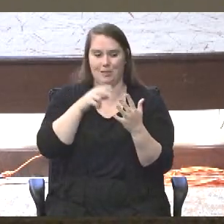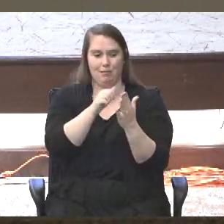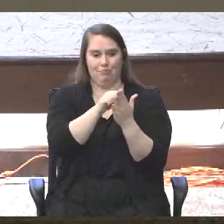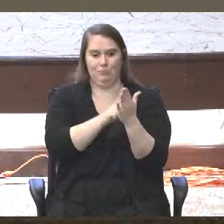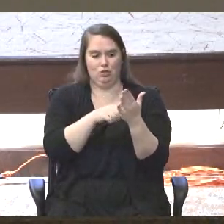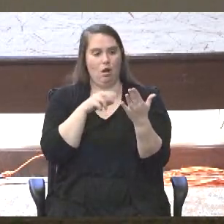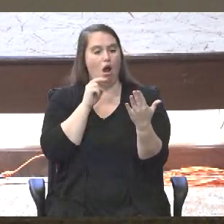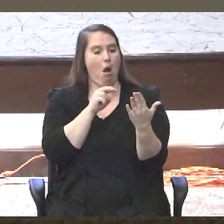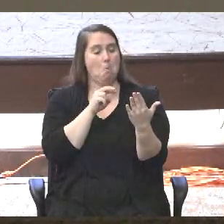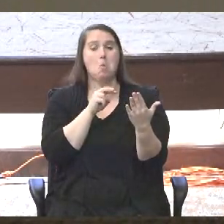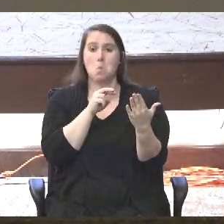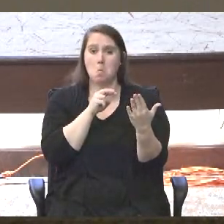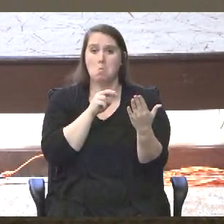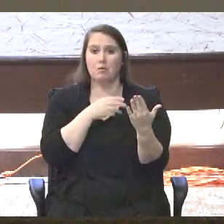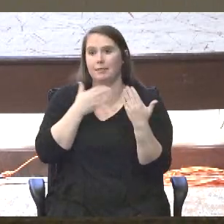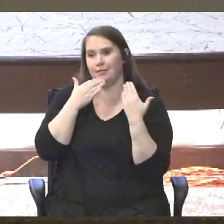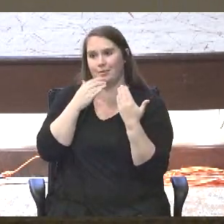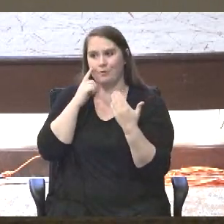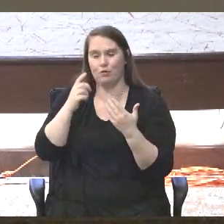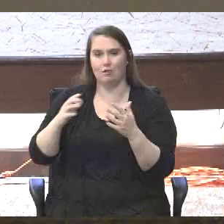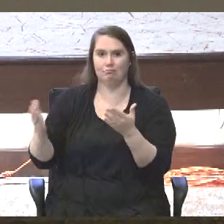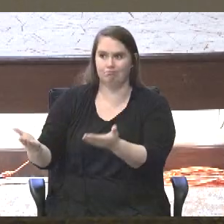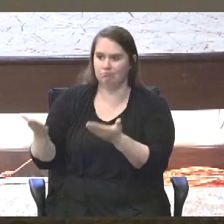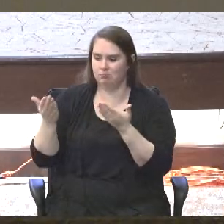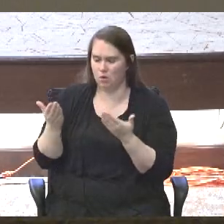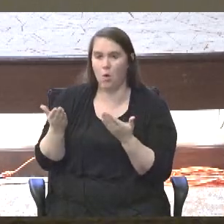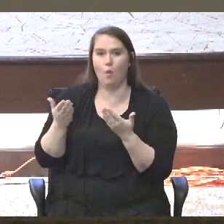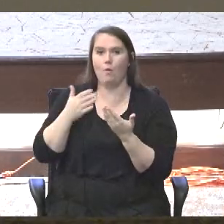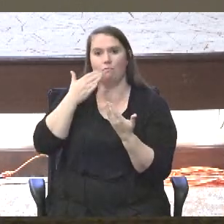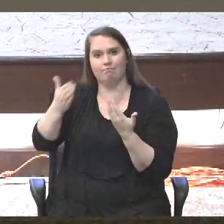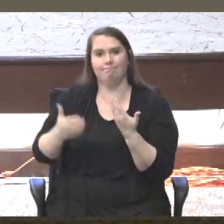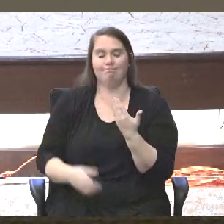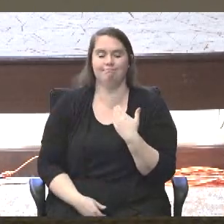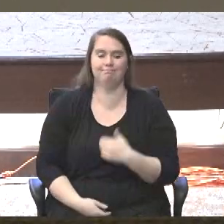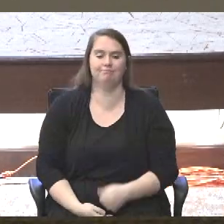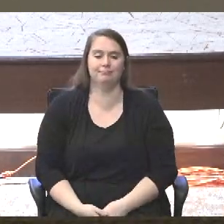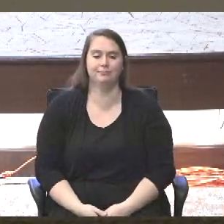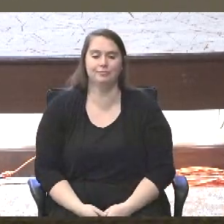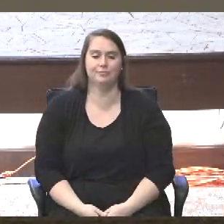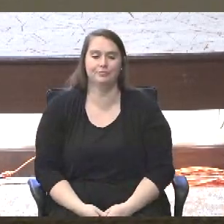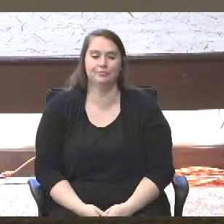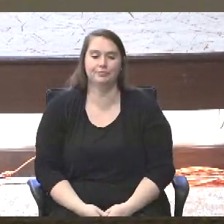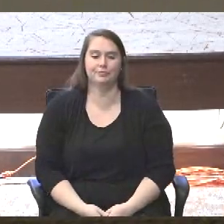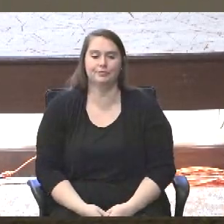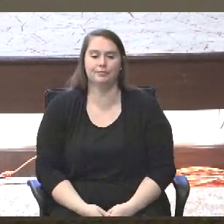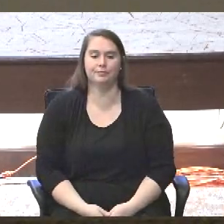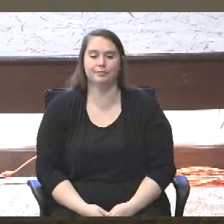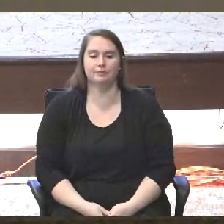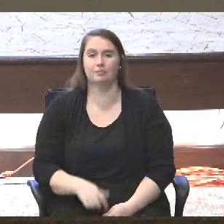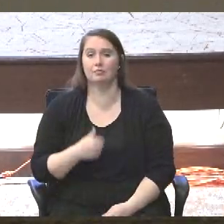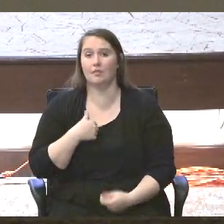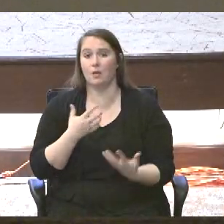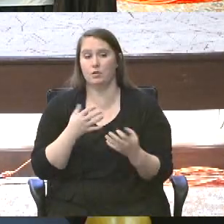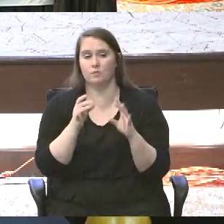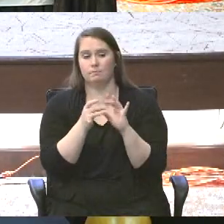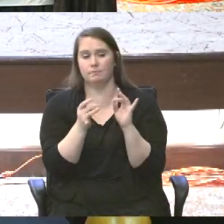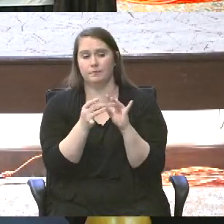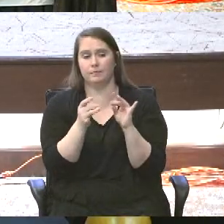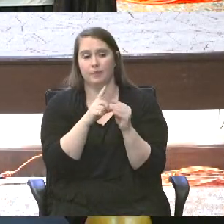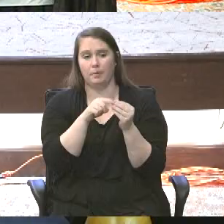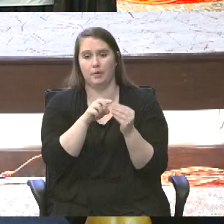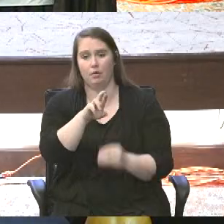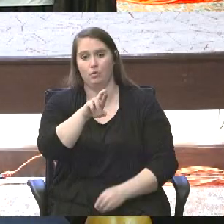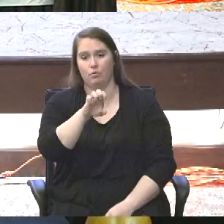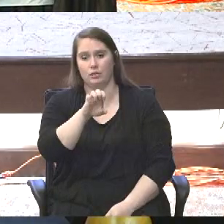thanks, City Manager Ford, for bringing those to our attention. I wanted to say something about